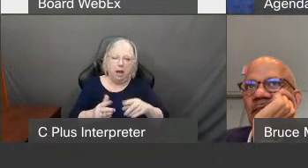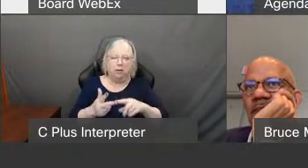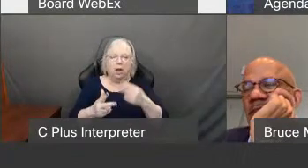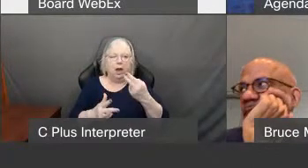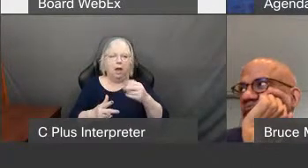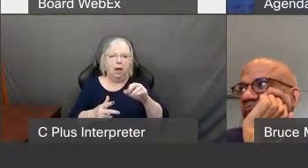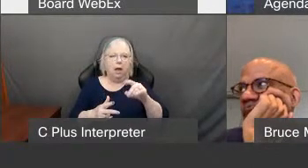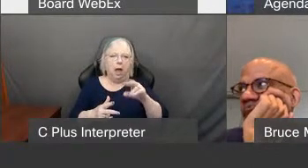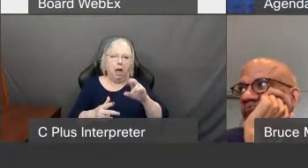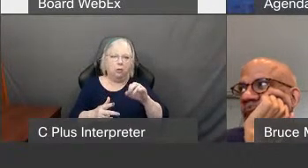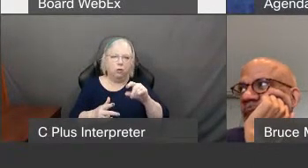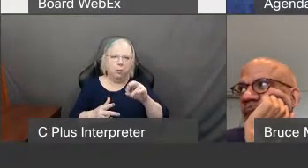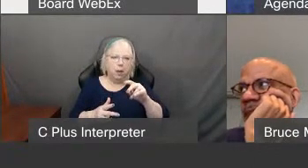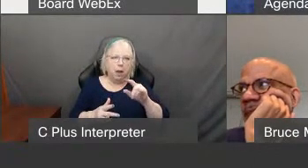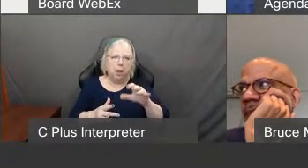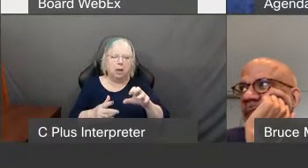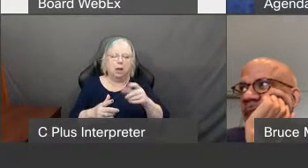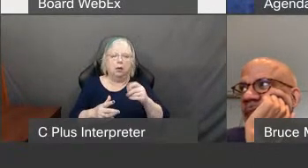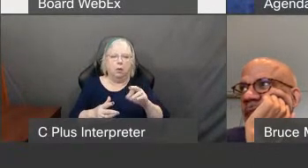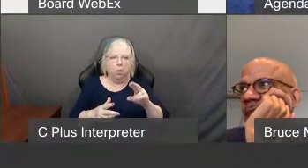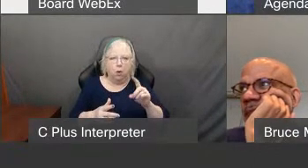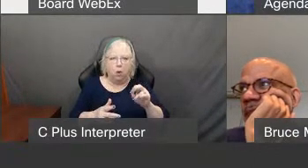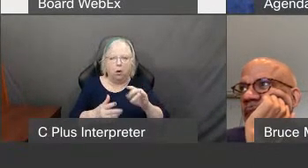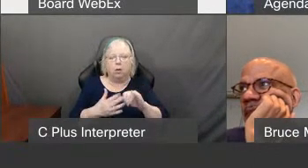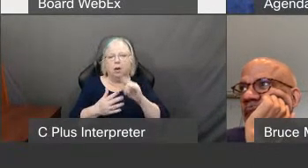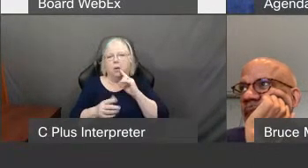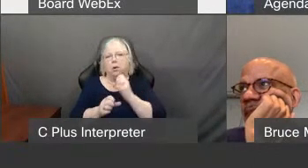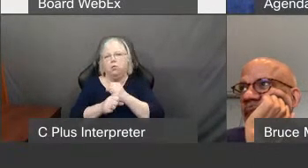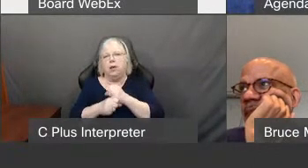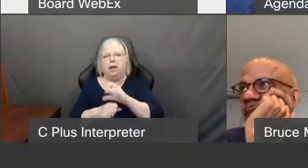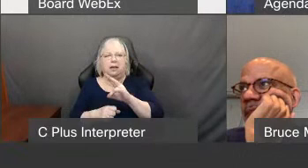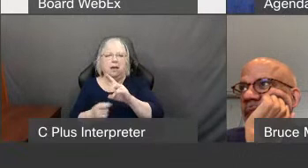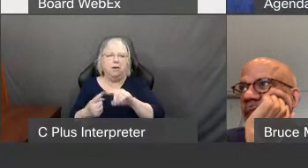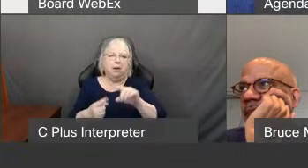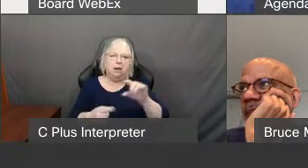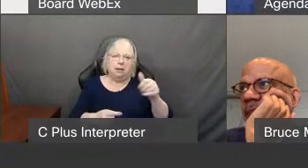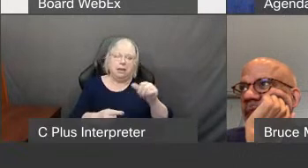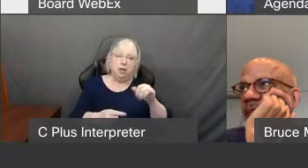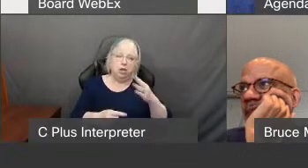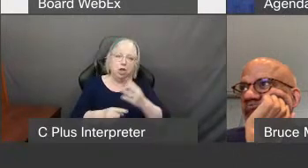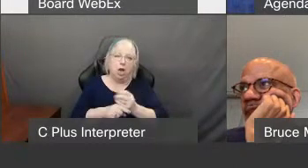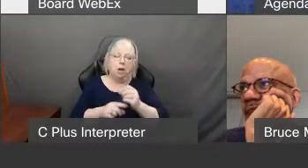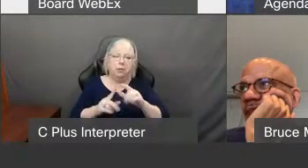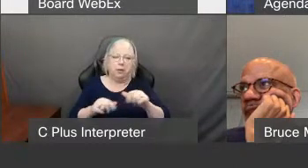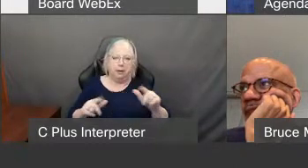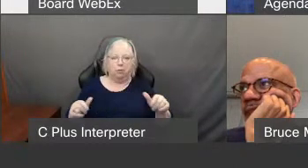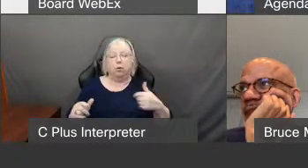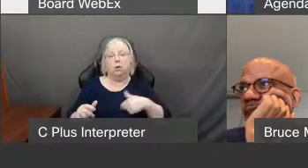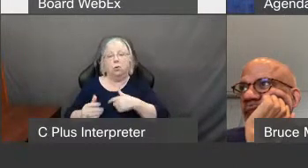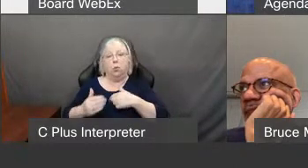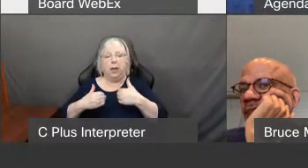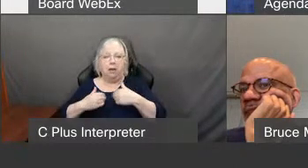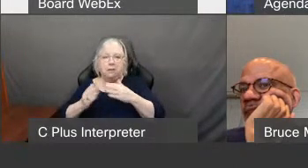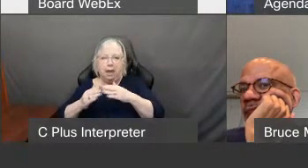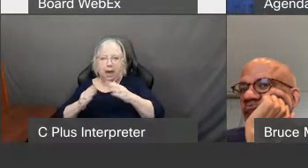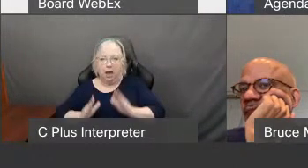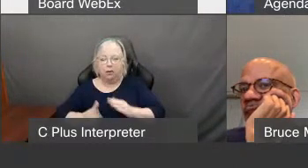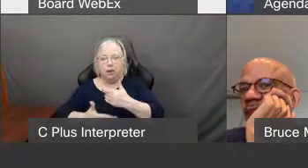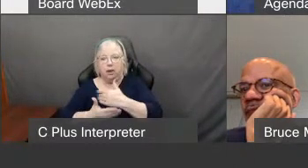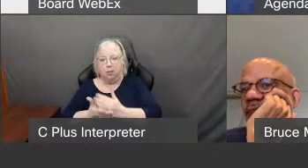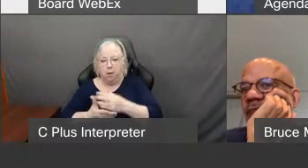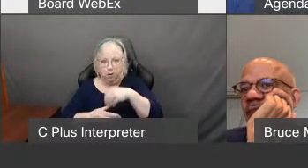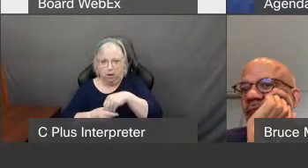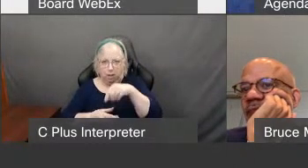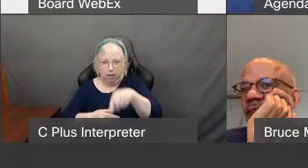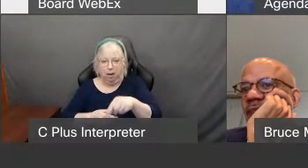that, there's that, that would create 7 to 10 jobs, that kind of thing. And we have a housing component in there